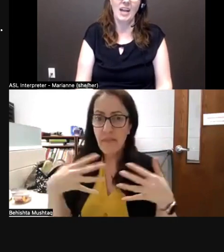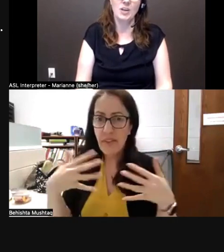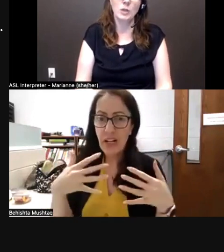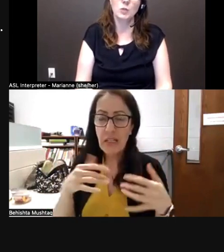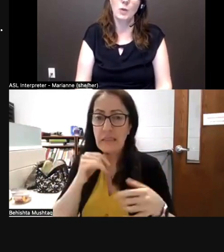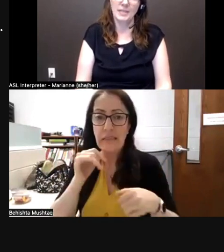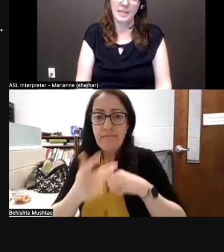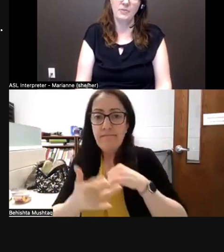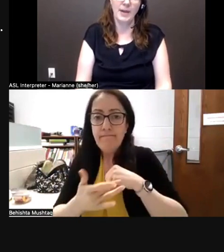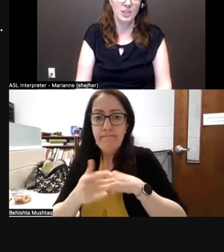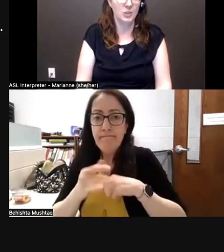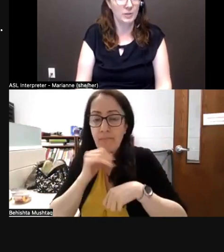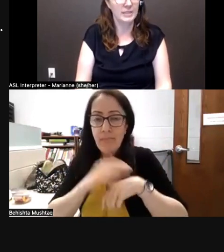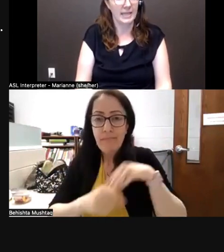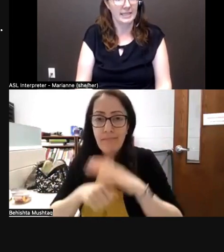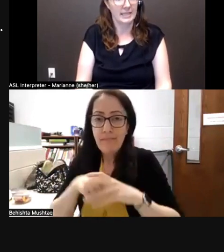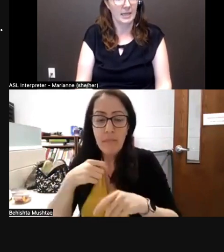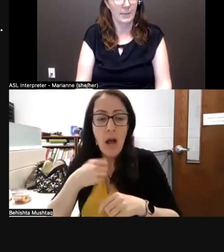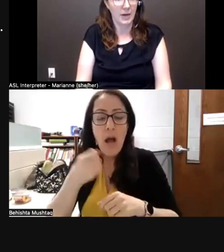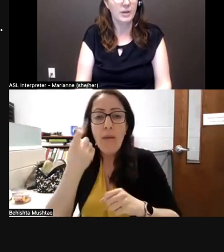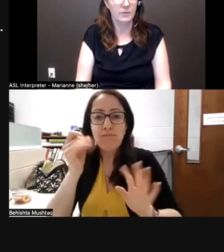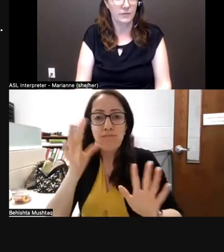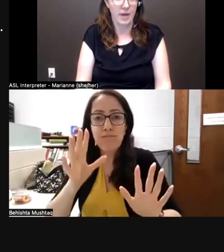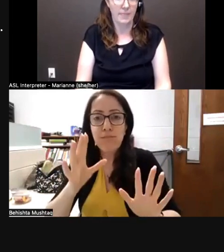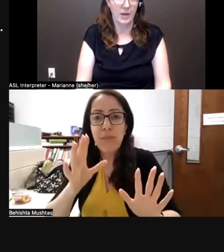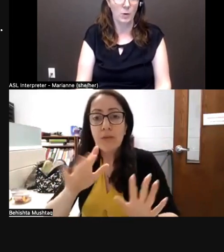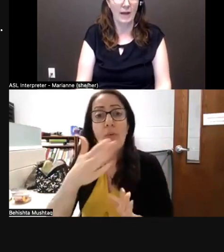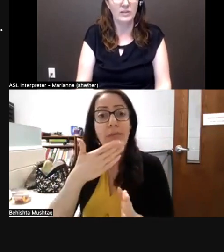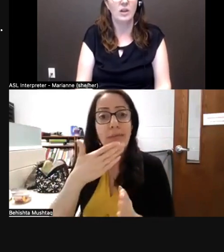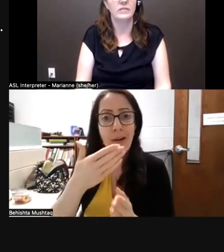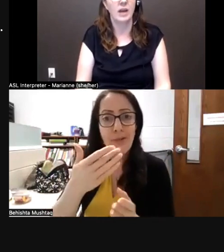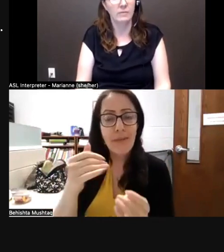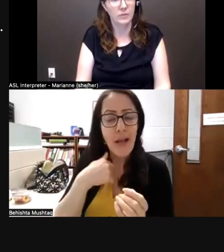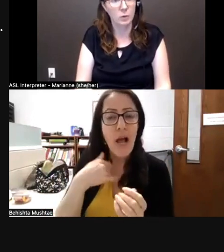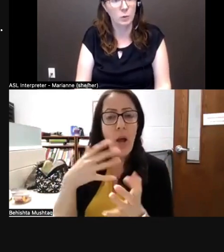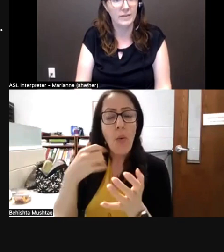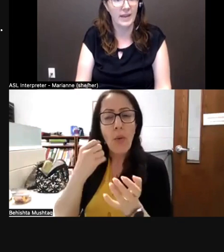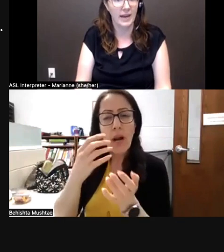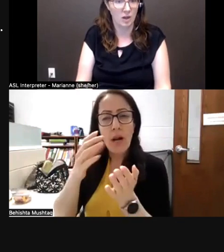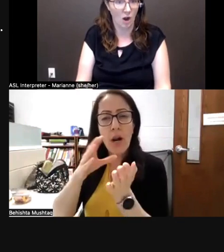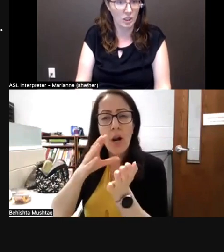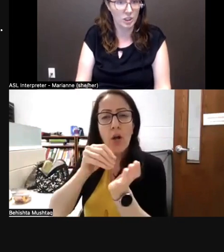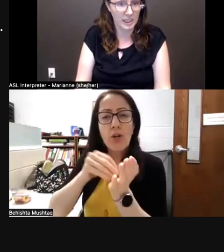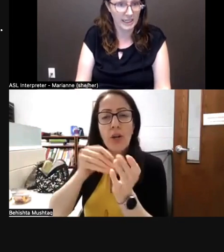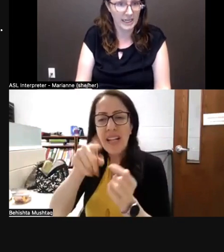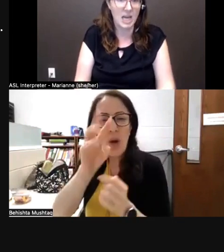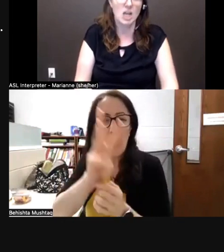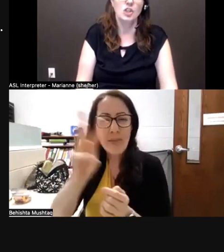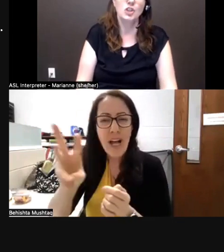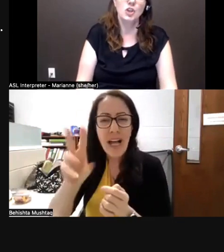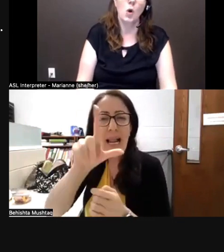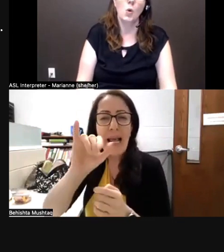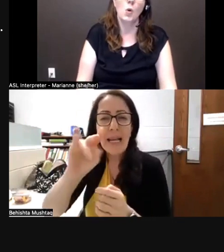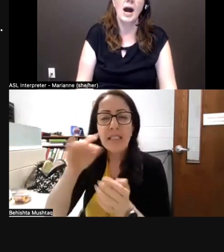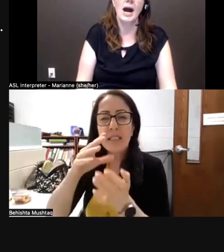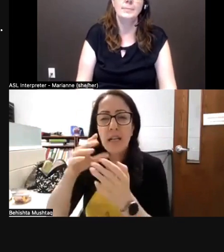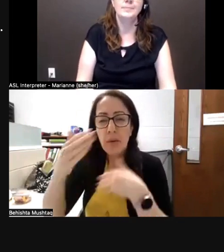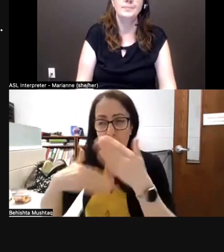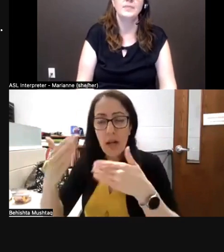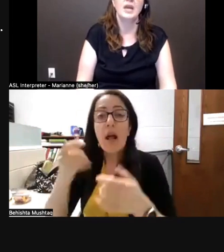I noticed with some of my students, that's a barrier for them. They don't have a lot of comfort with technology.